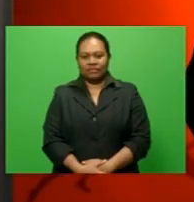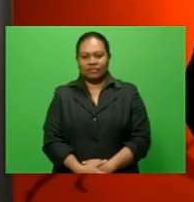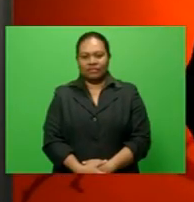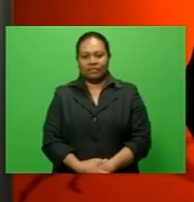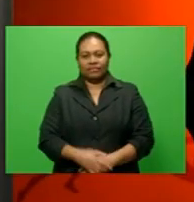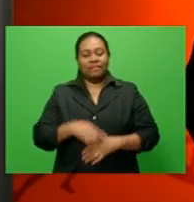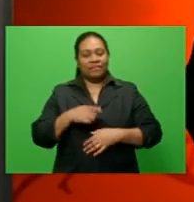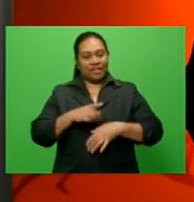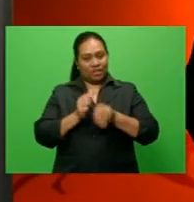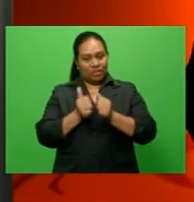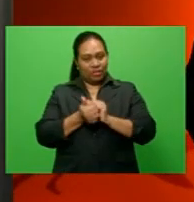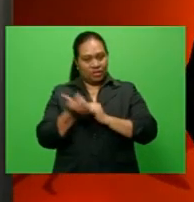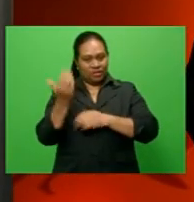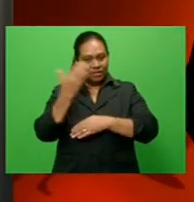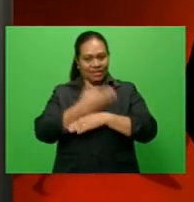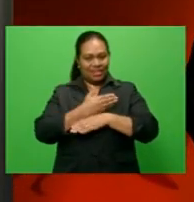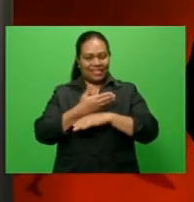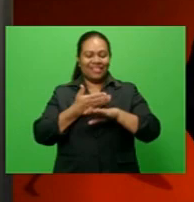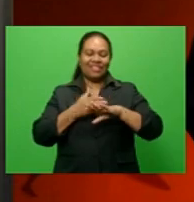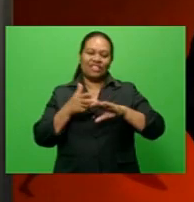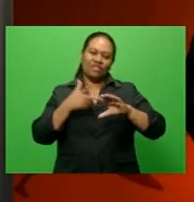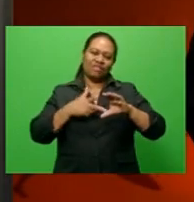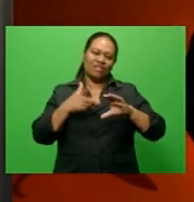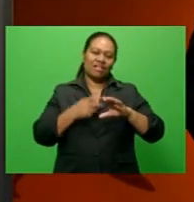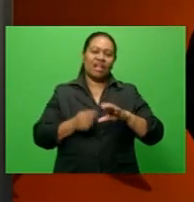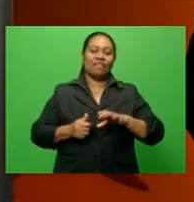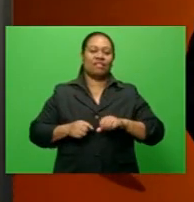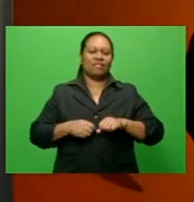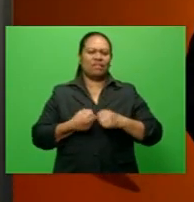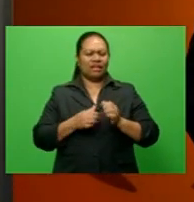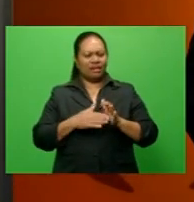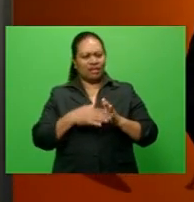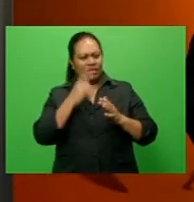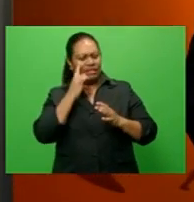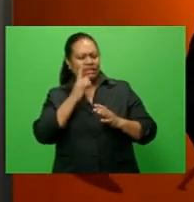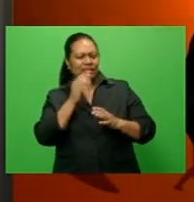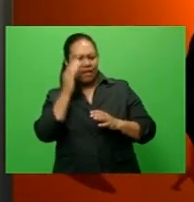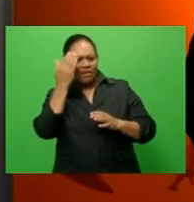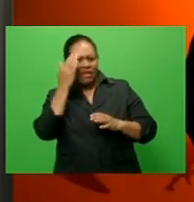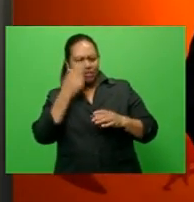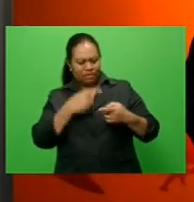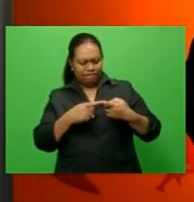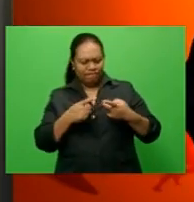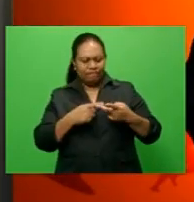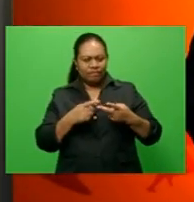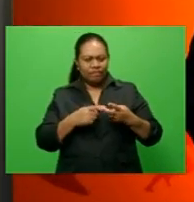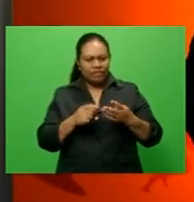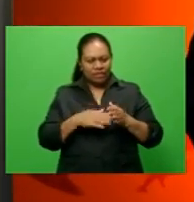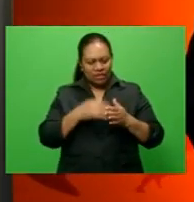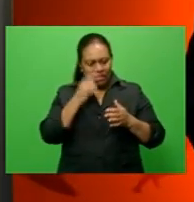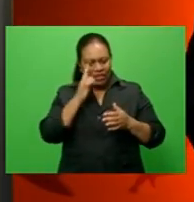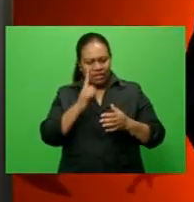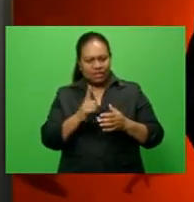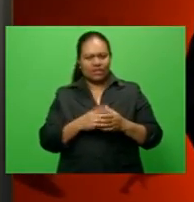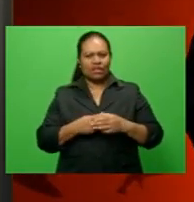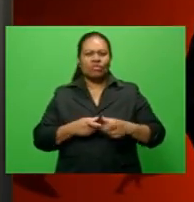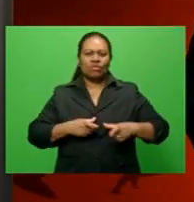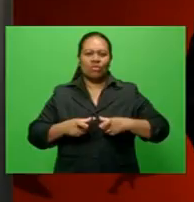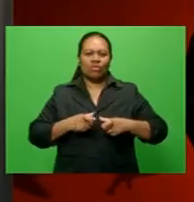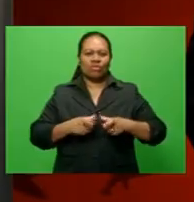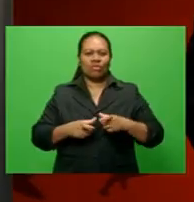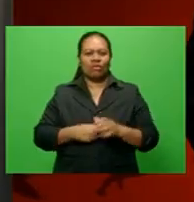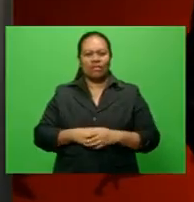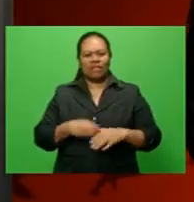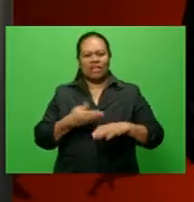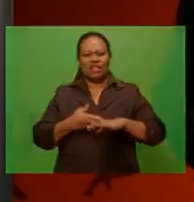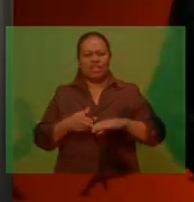That's it from Sports Tonight. In new media after the break, a look at some Facebook features that will help you manage unwanted posts on your news feed. This